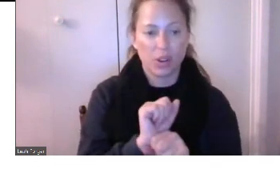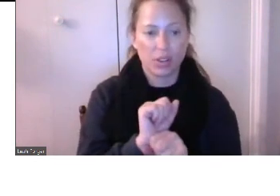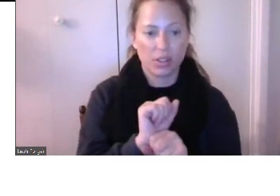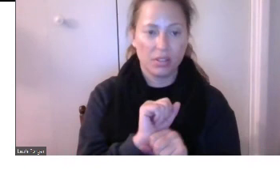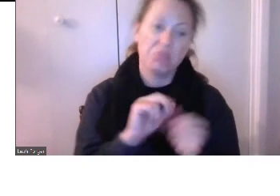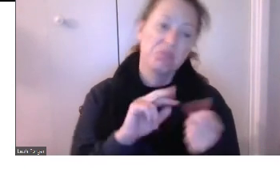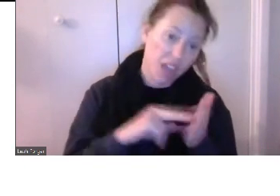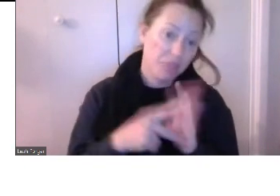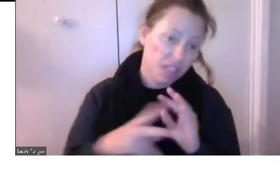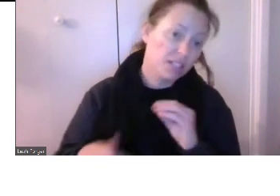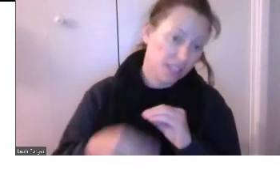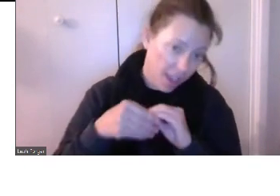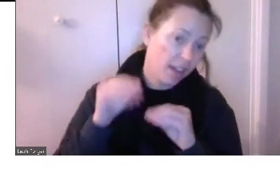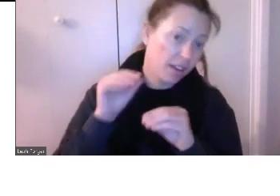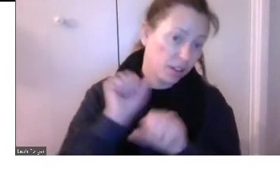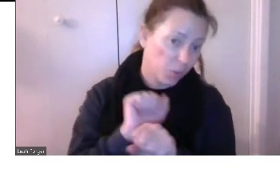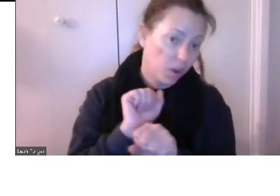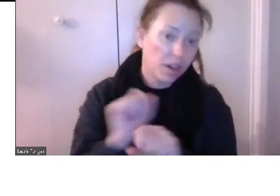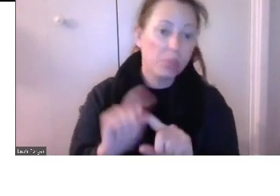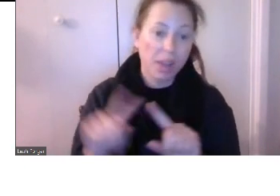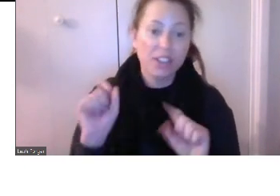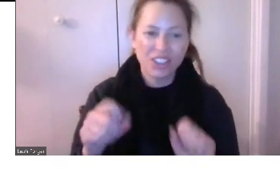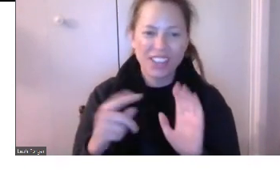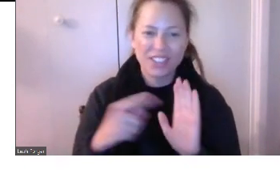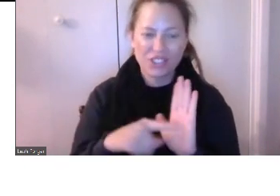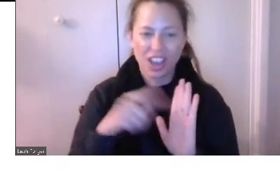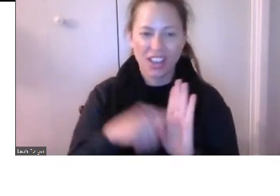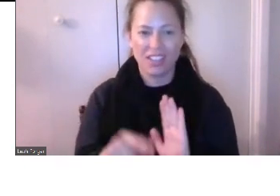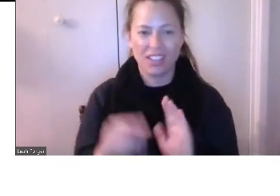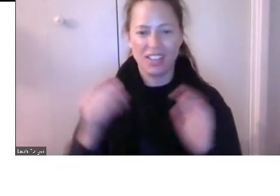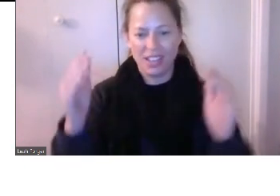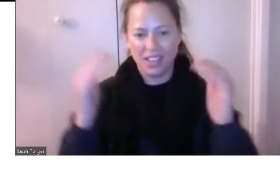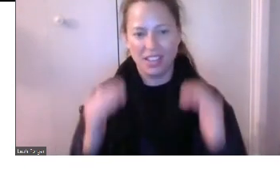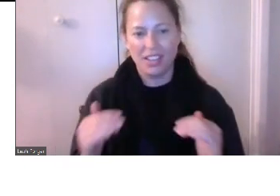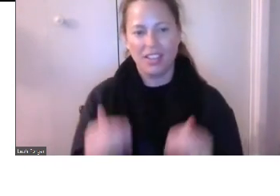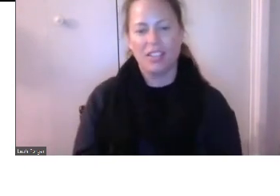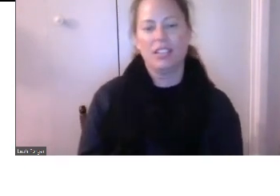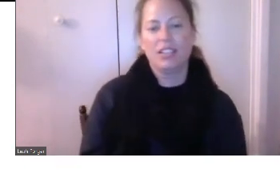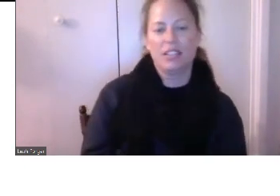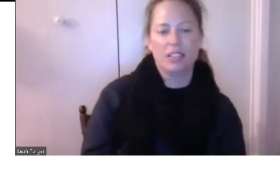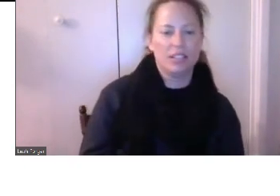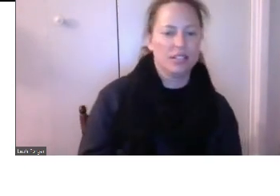work, but you can always check your work. Next slide.